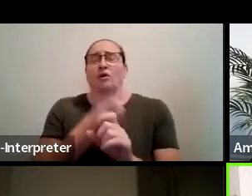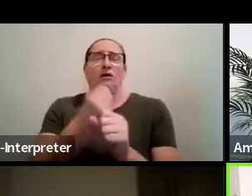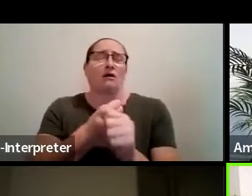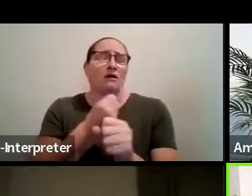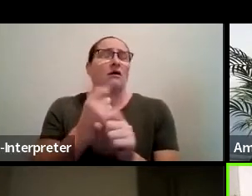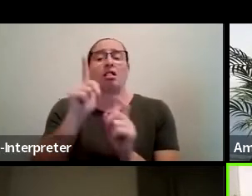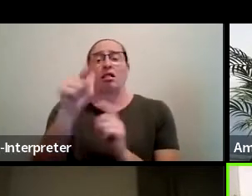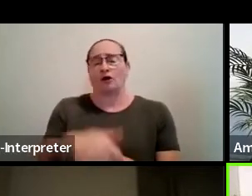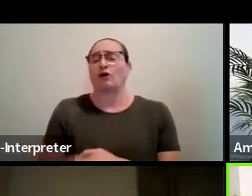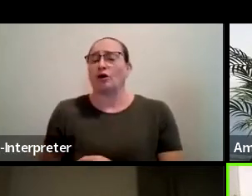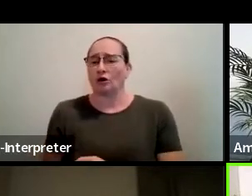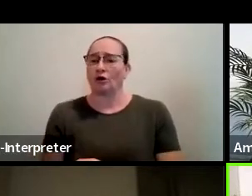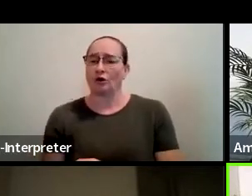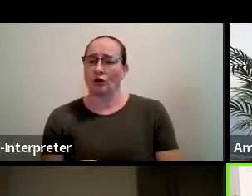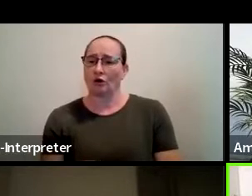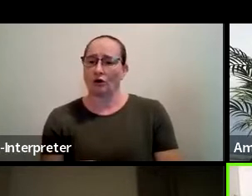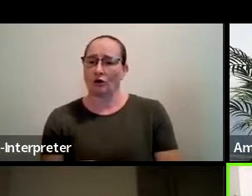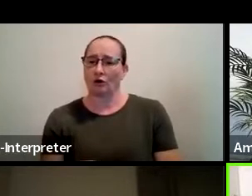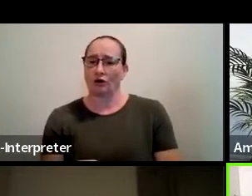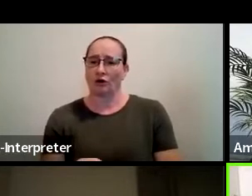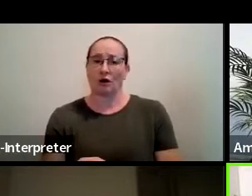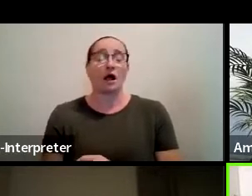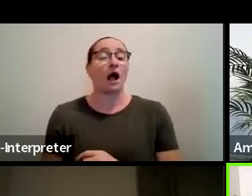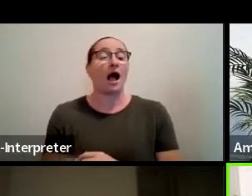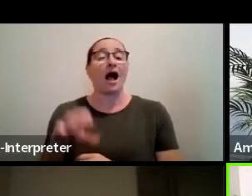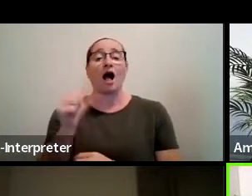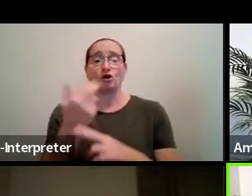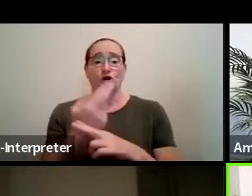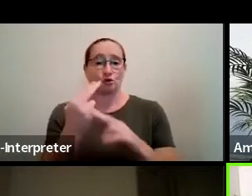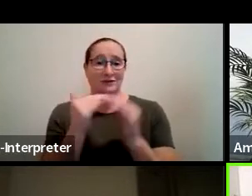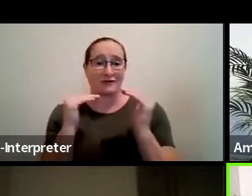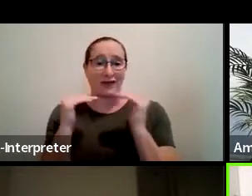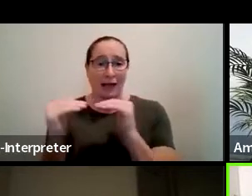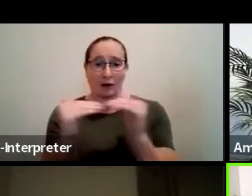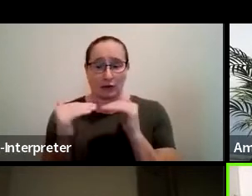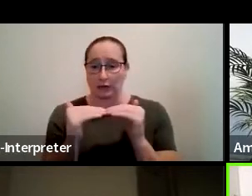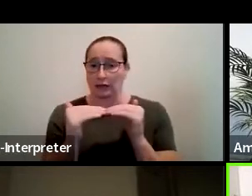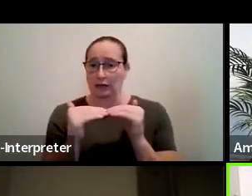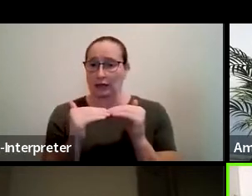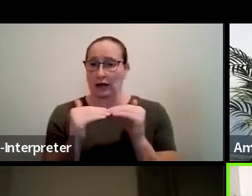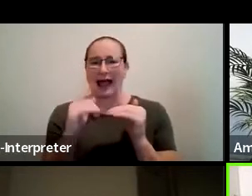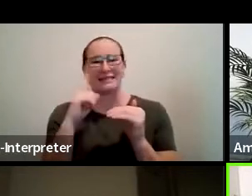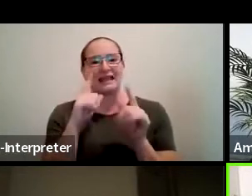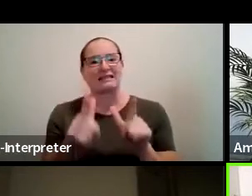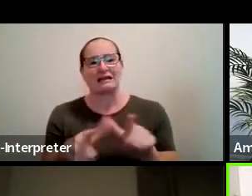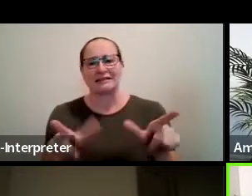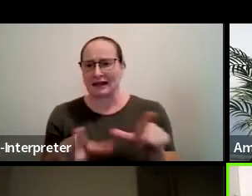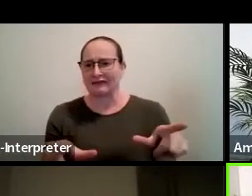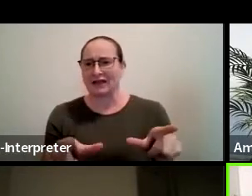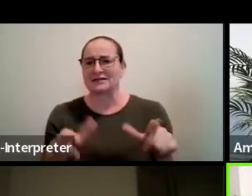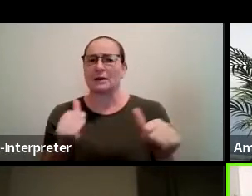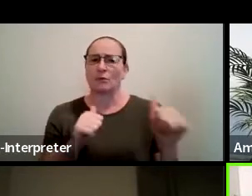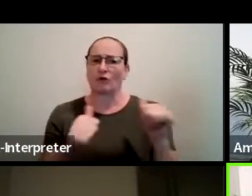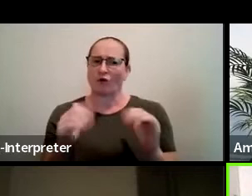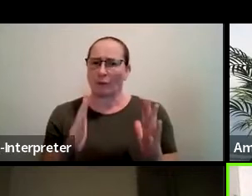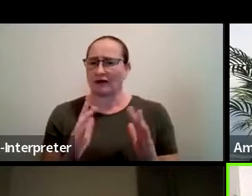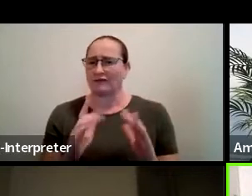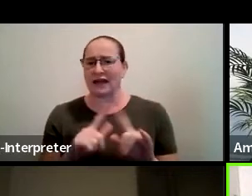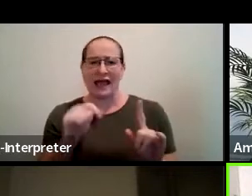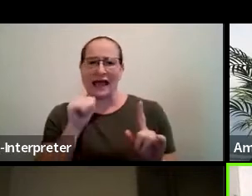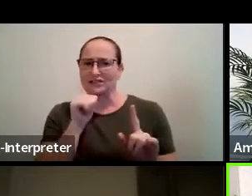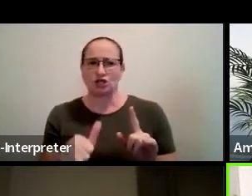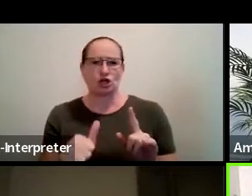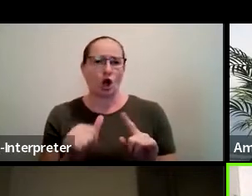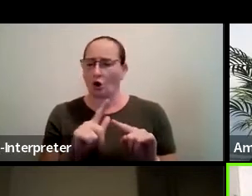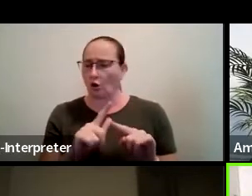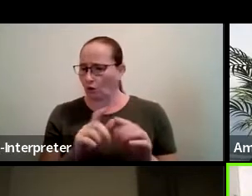road. Otherwise, any other use of equity is, I think the language is performative and has no bearance. And